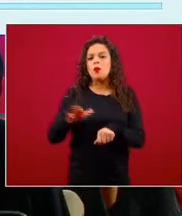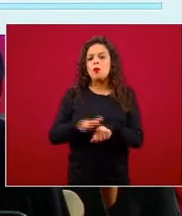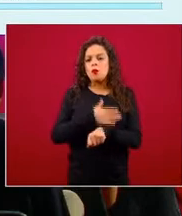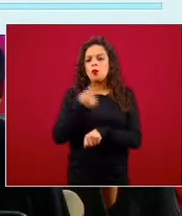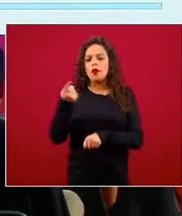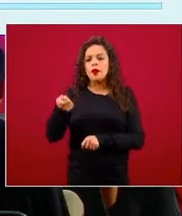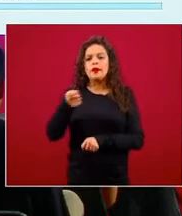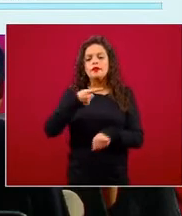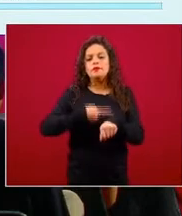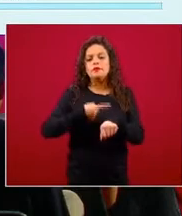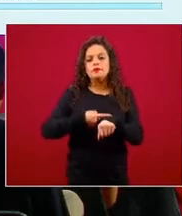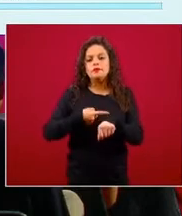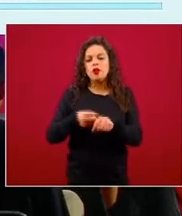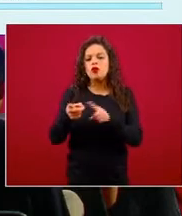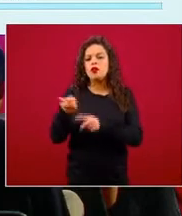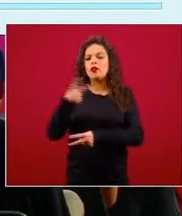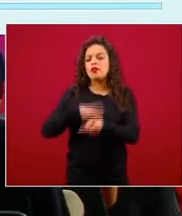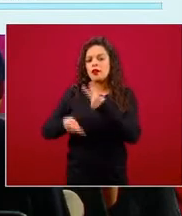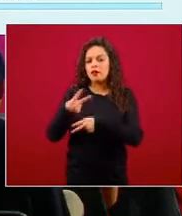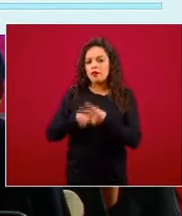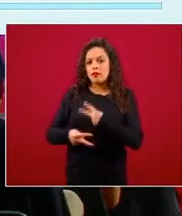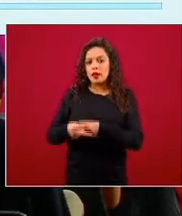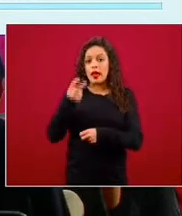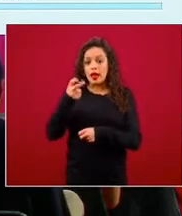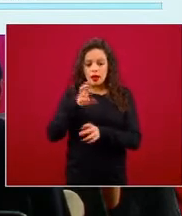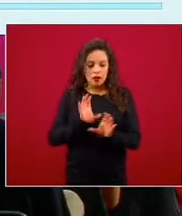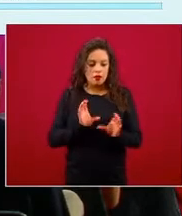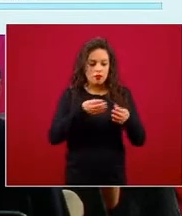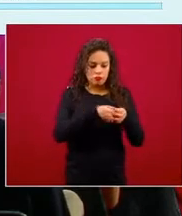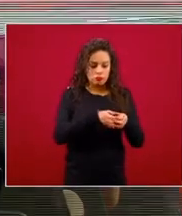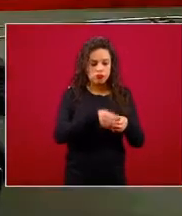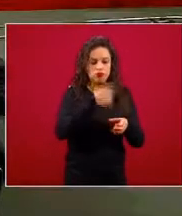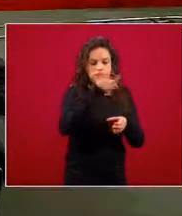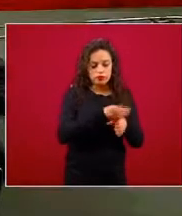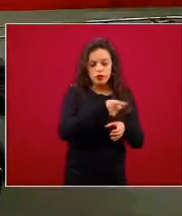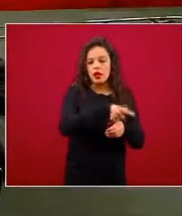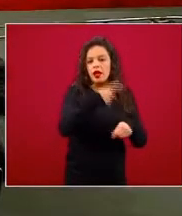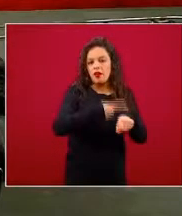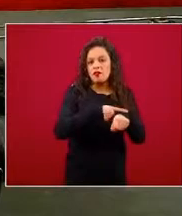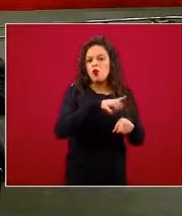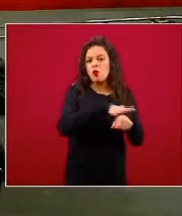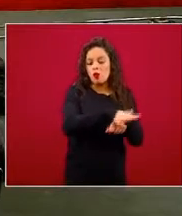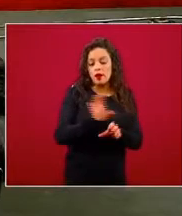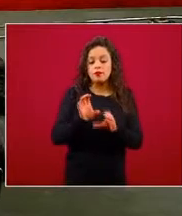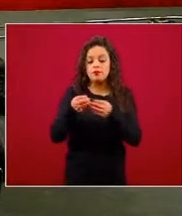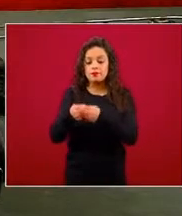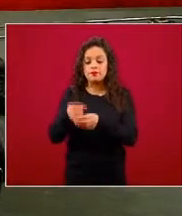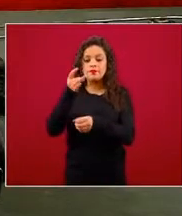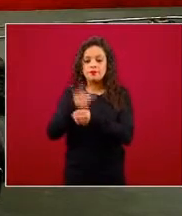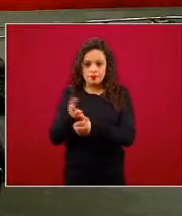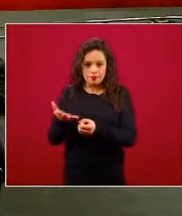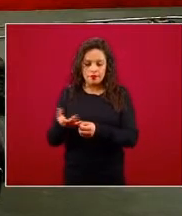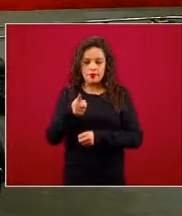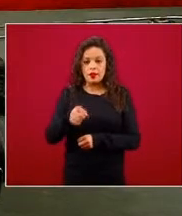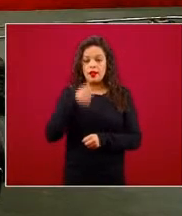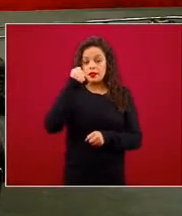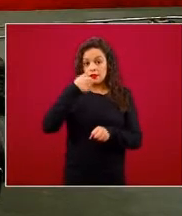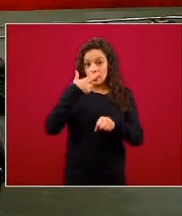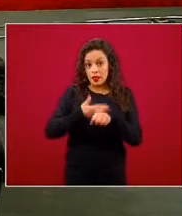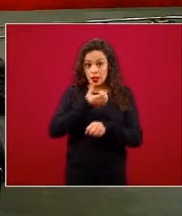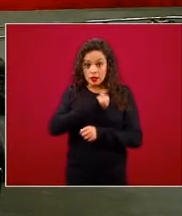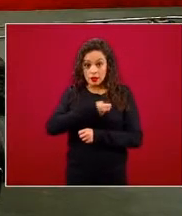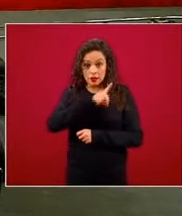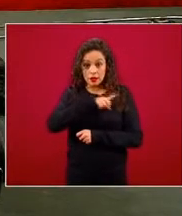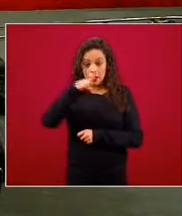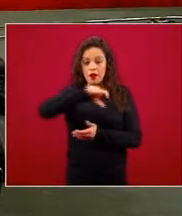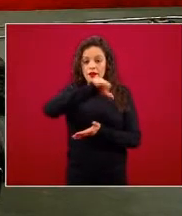international classification of disease. By the way, let me mention that Mexico, in its external report, do holds a